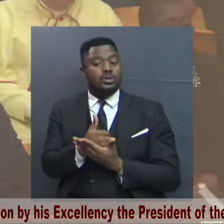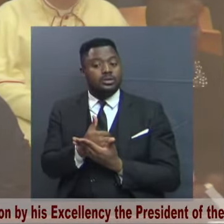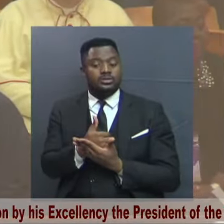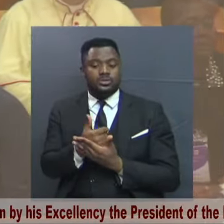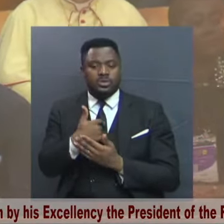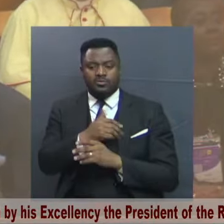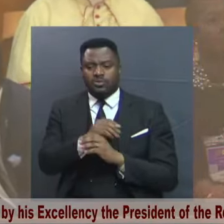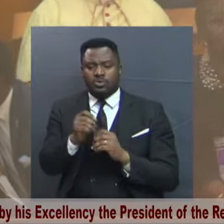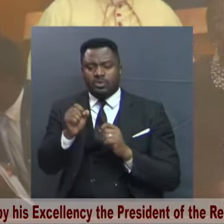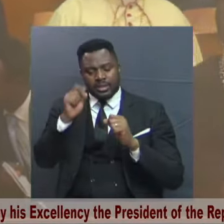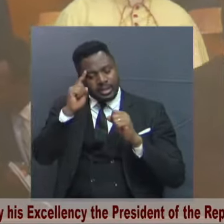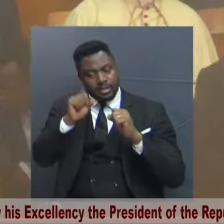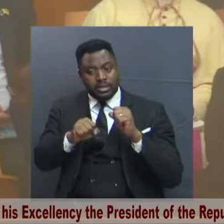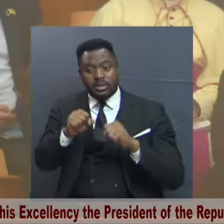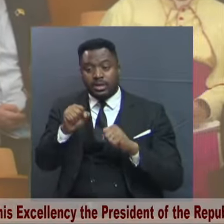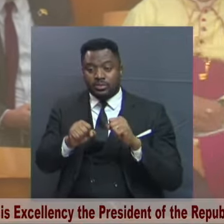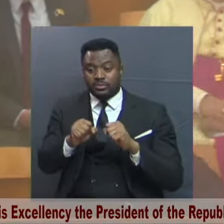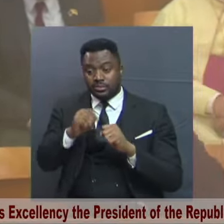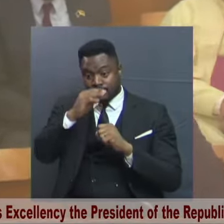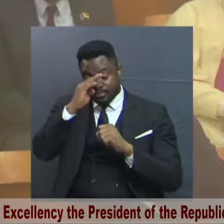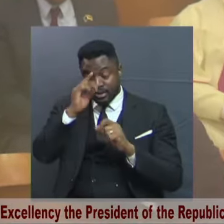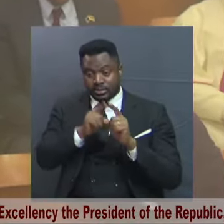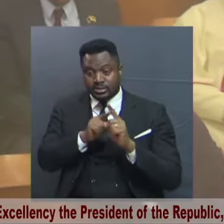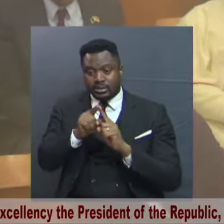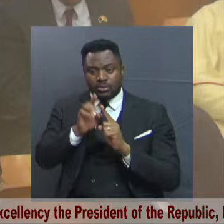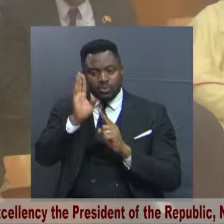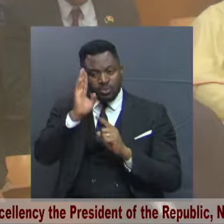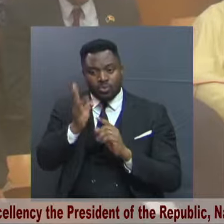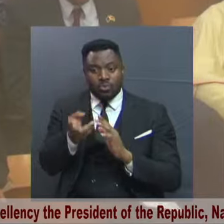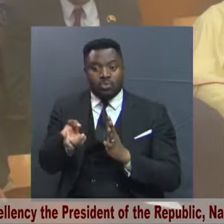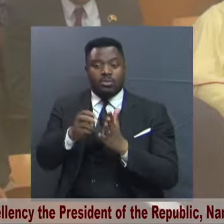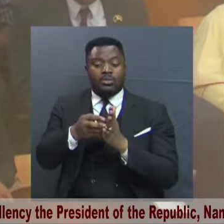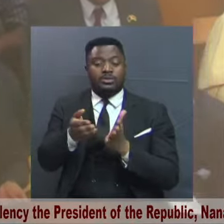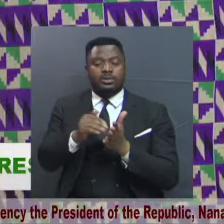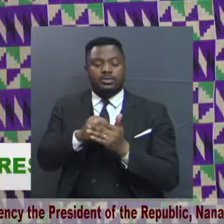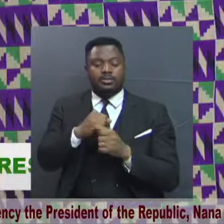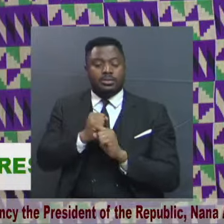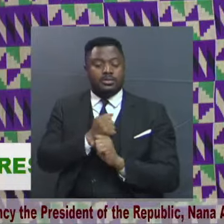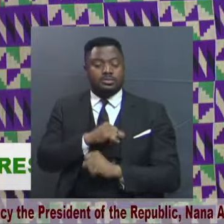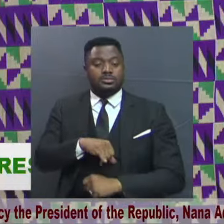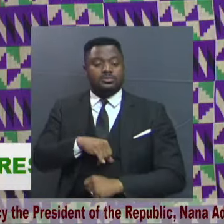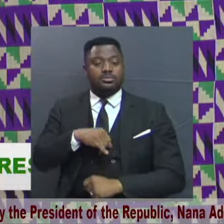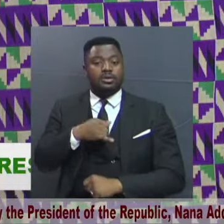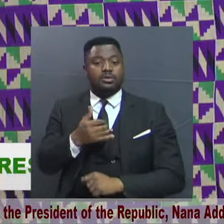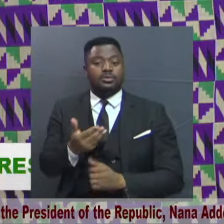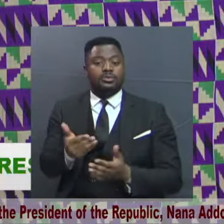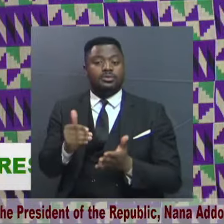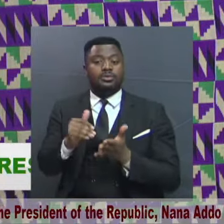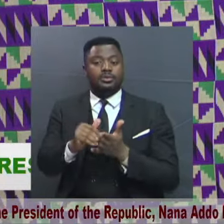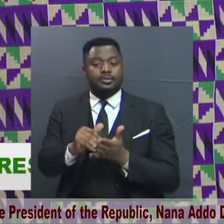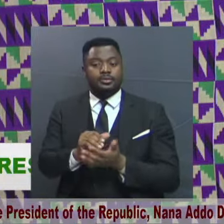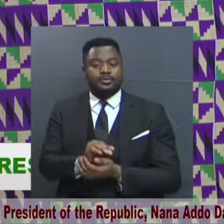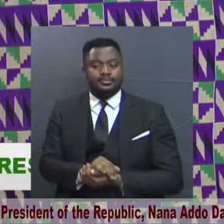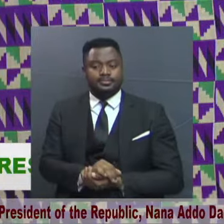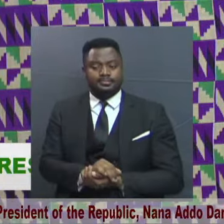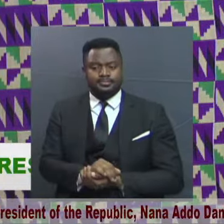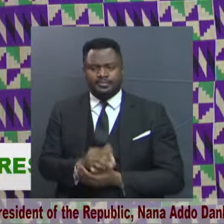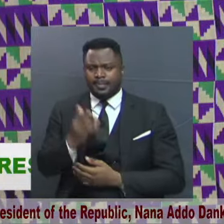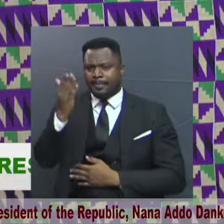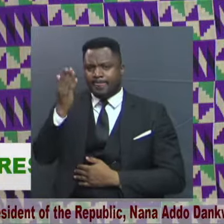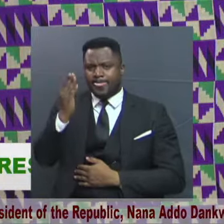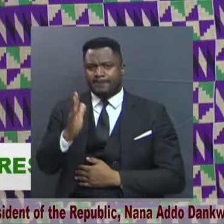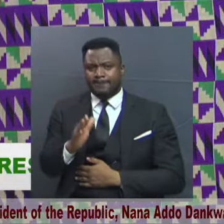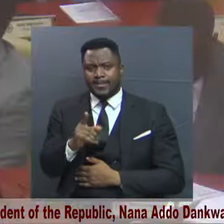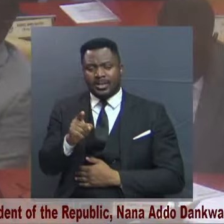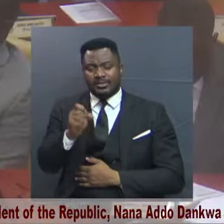I have no doubt at all that the black Styles will rise and make us proud again Mr Speaker the